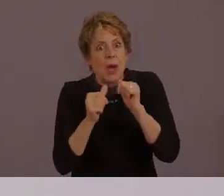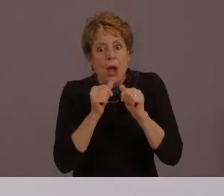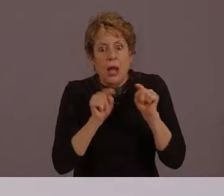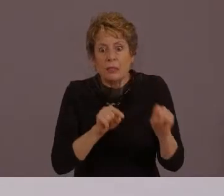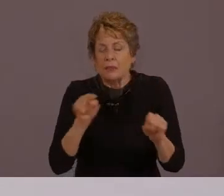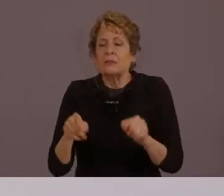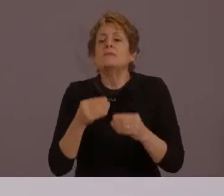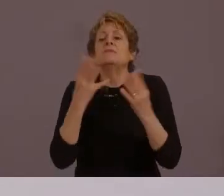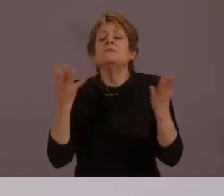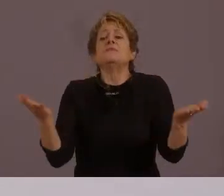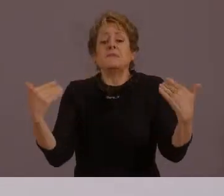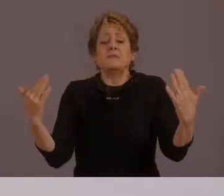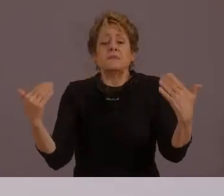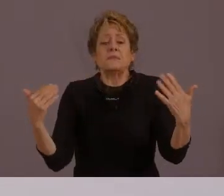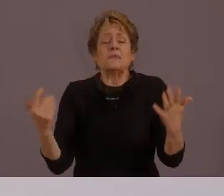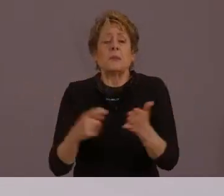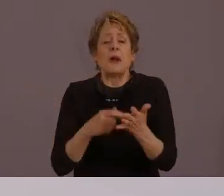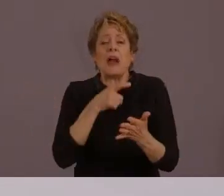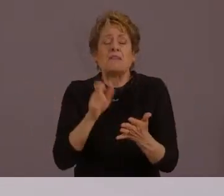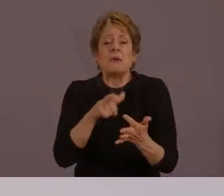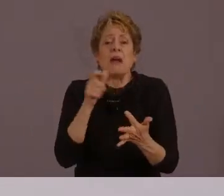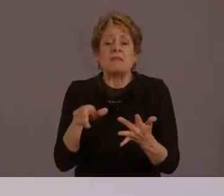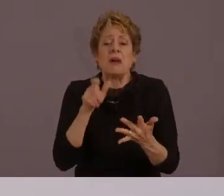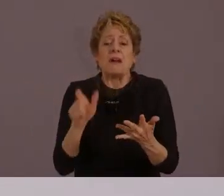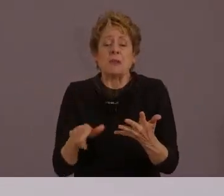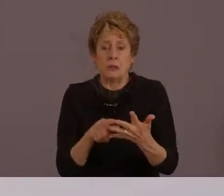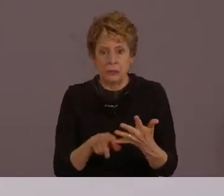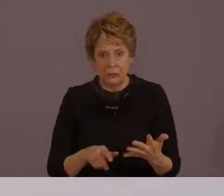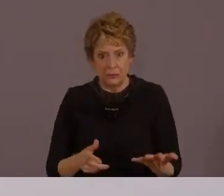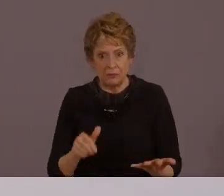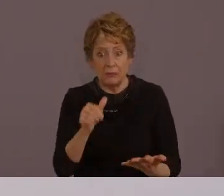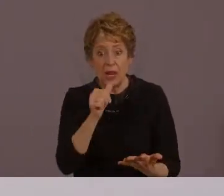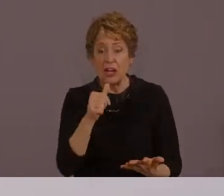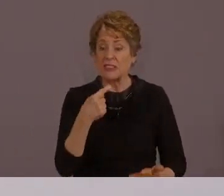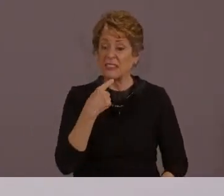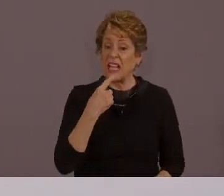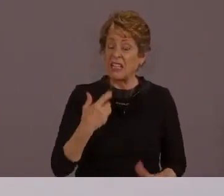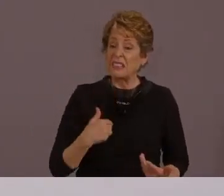social distancing, disregard mask, and even said, hey,